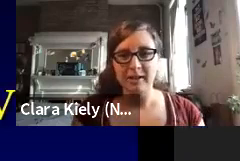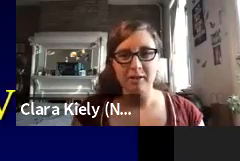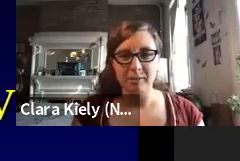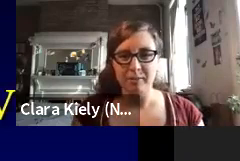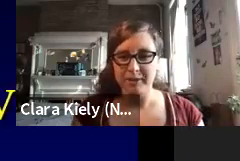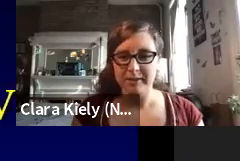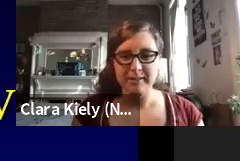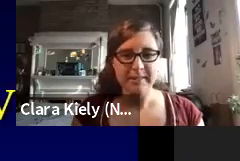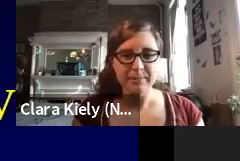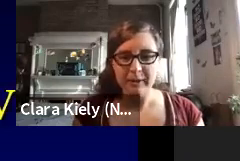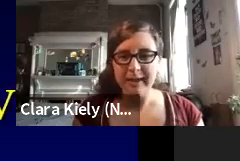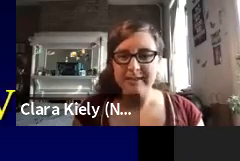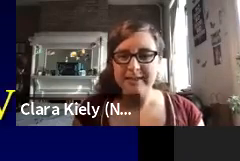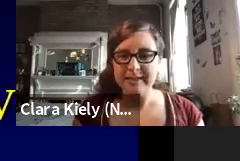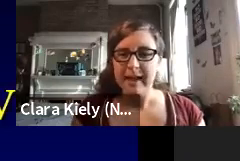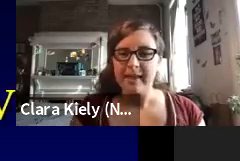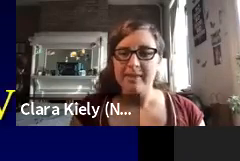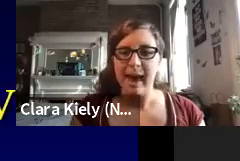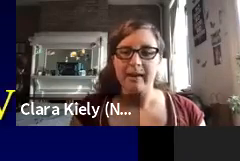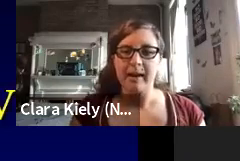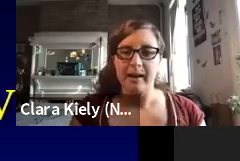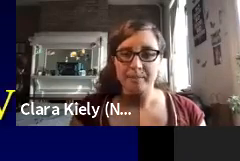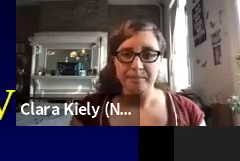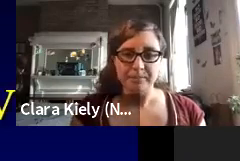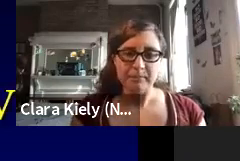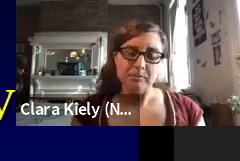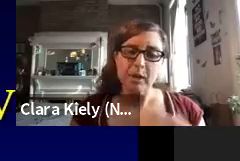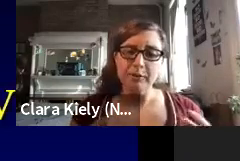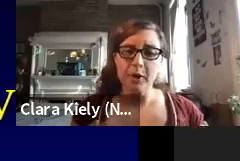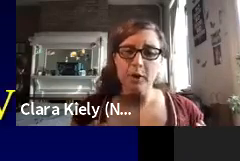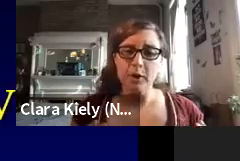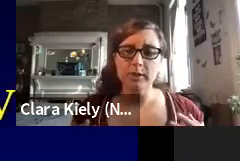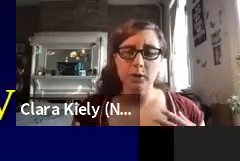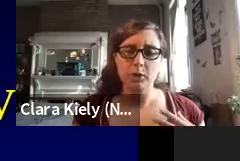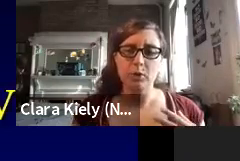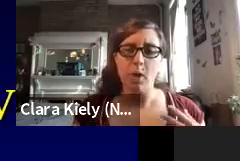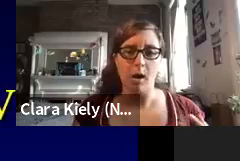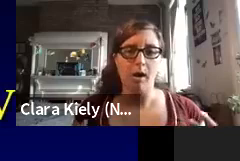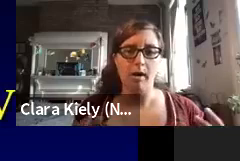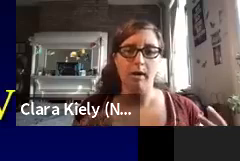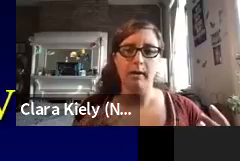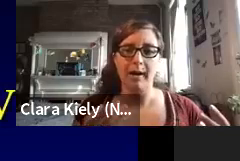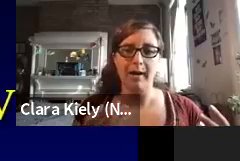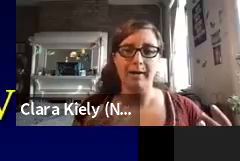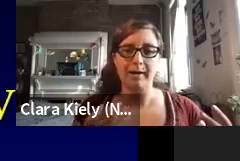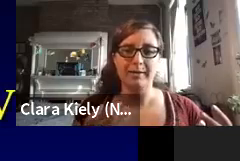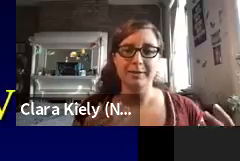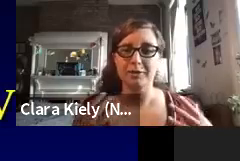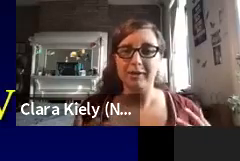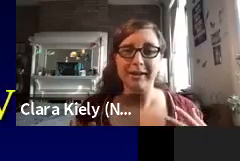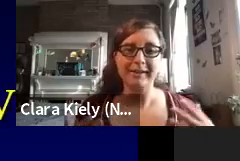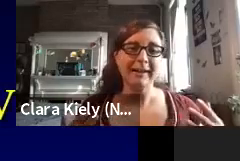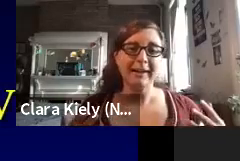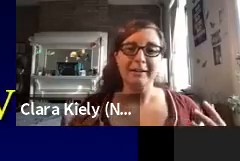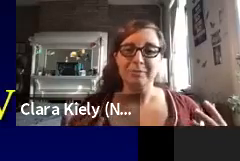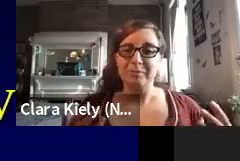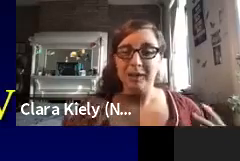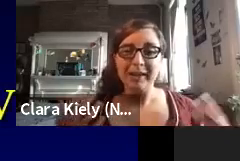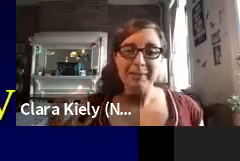I certainly know from personal experience, that folks who are